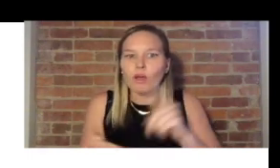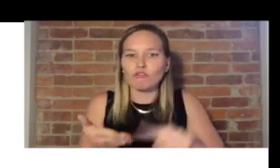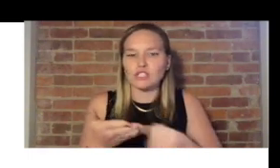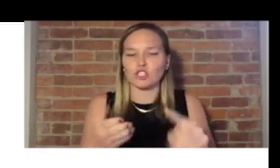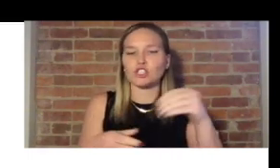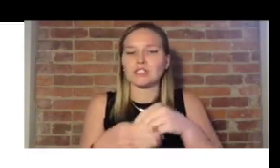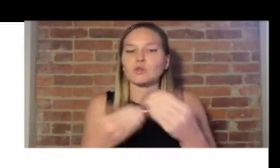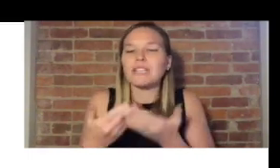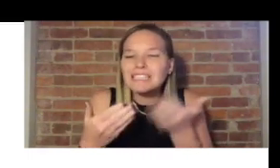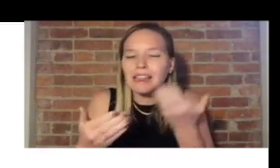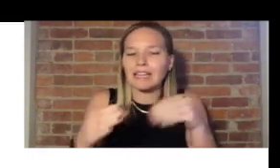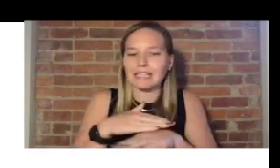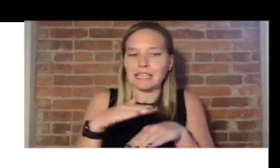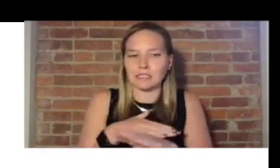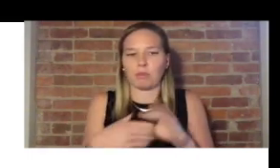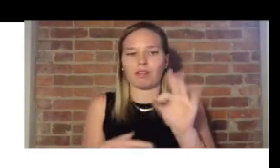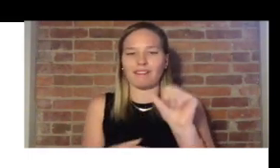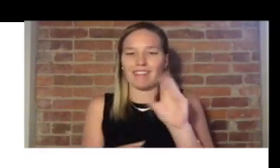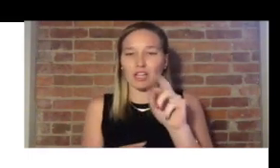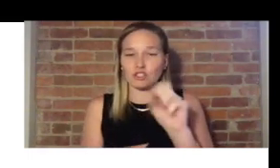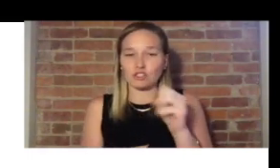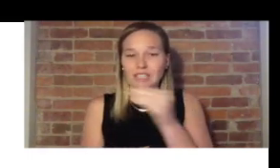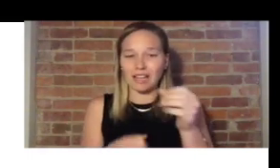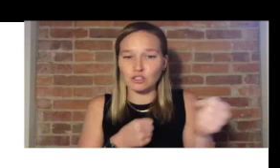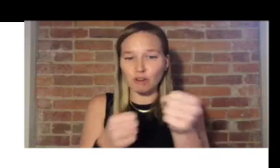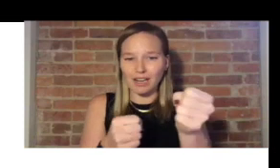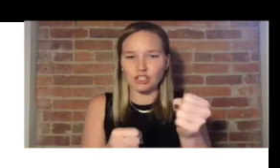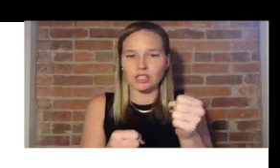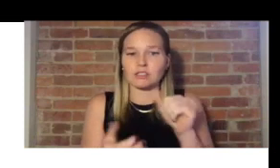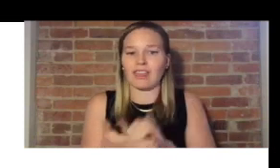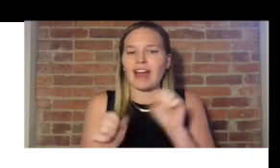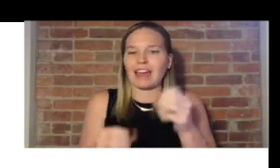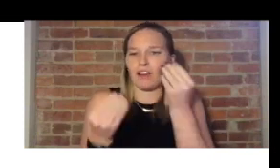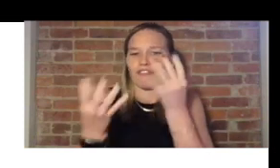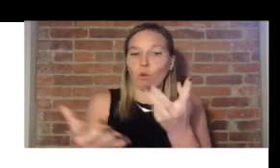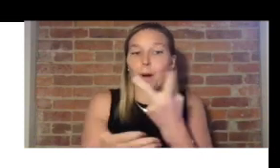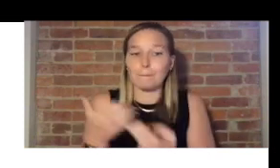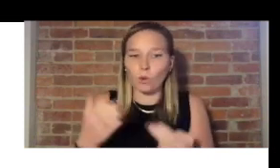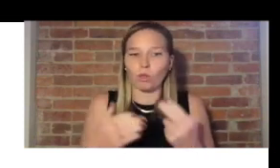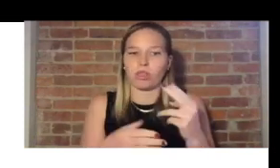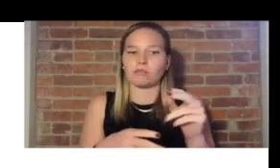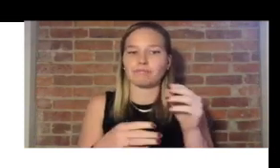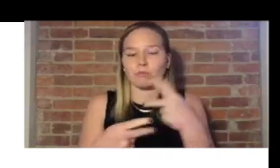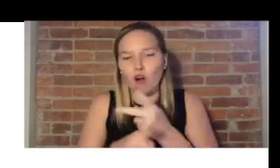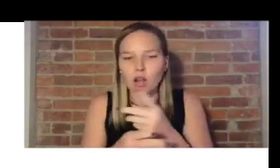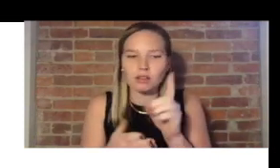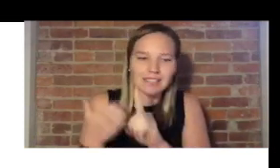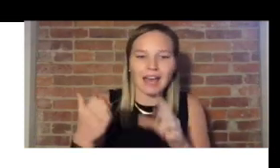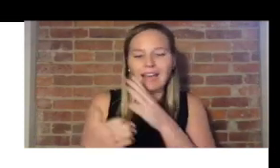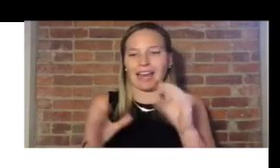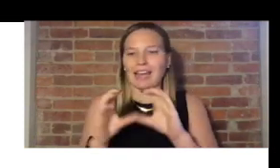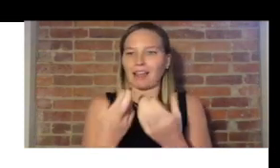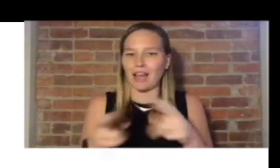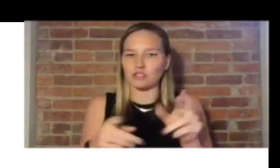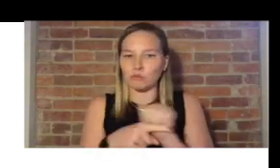Consequently, we translate this ever-growing research into easily accessible factors and strategies that can inform both